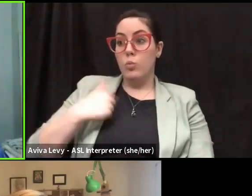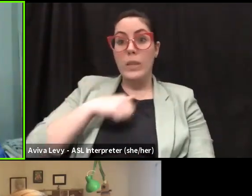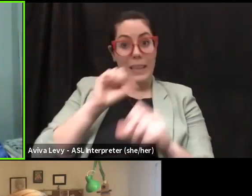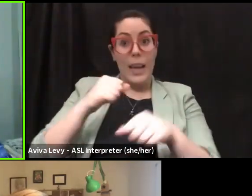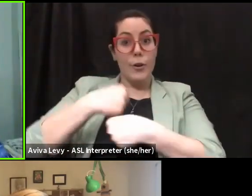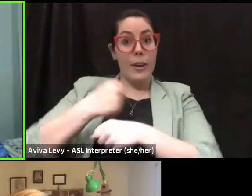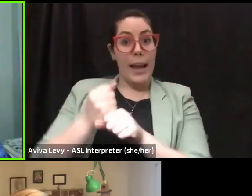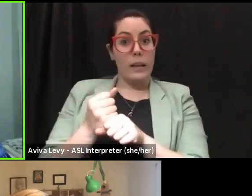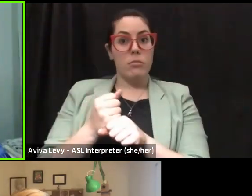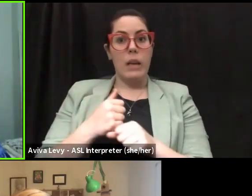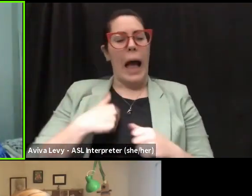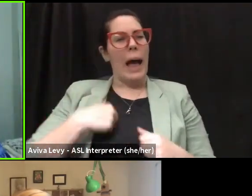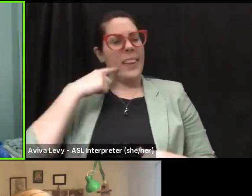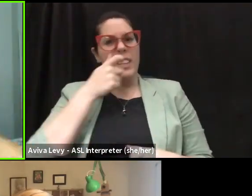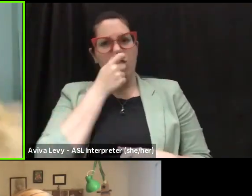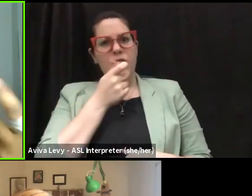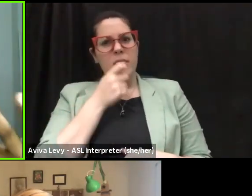going to